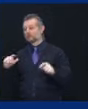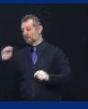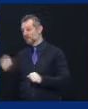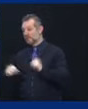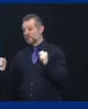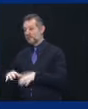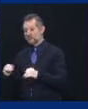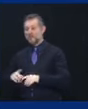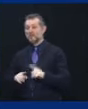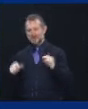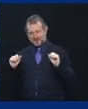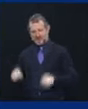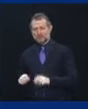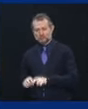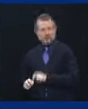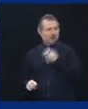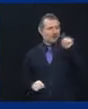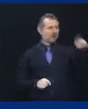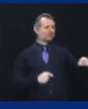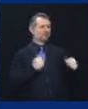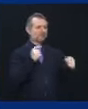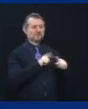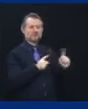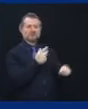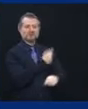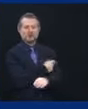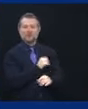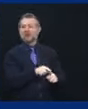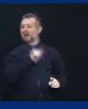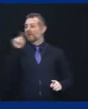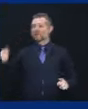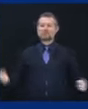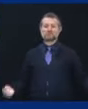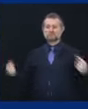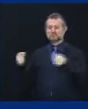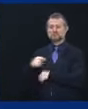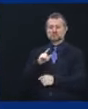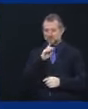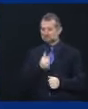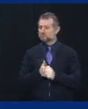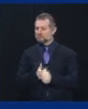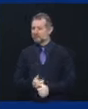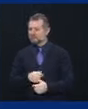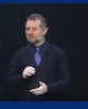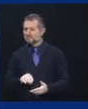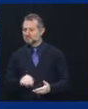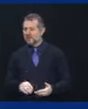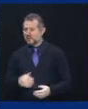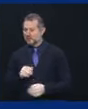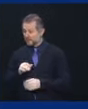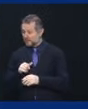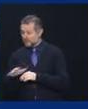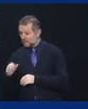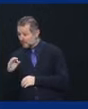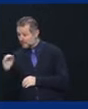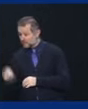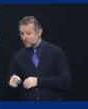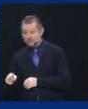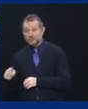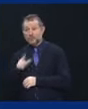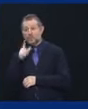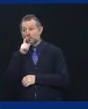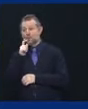state and reach any of them. And we do track, in addition to where we're allocating the vaccinations, we're tracking who is consuming